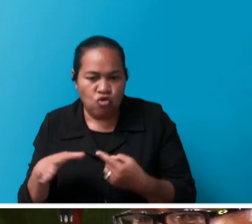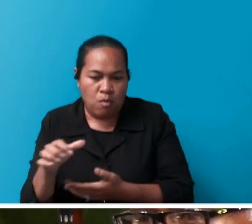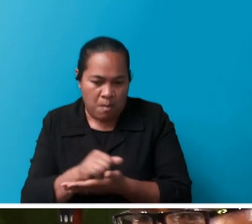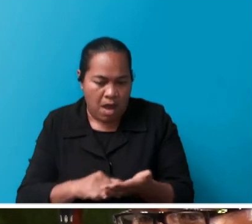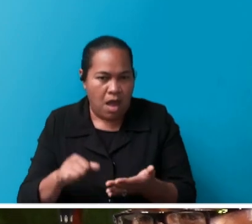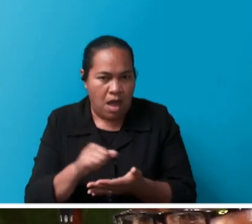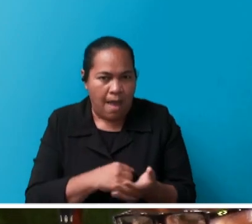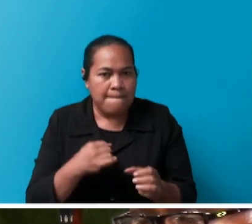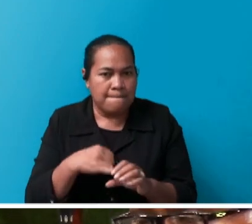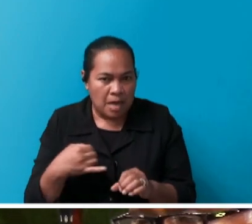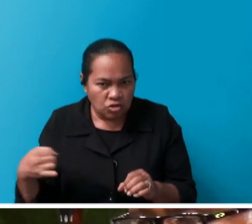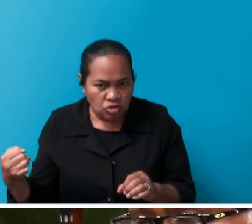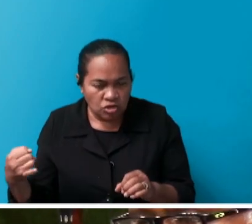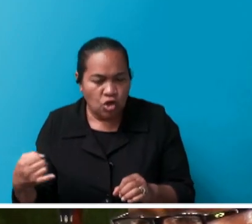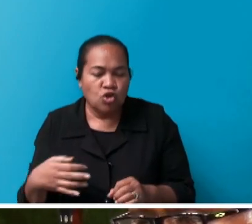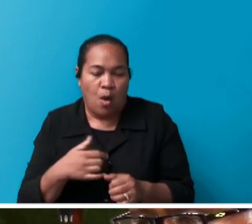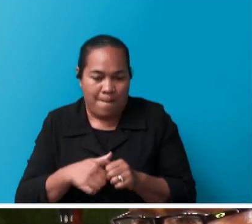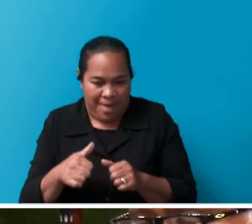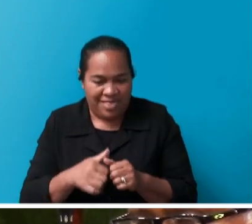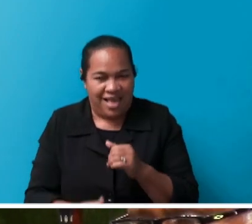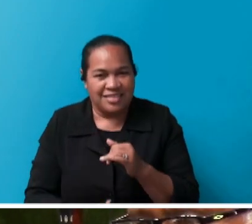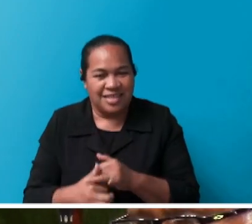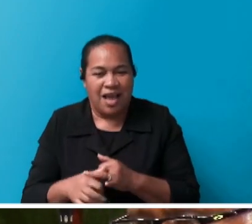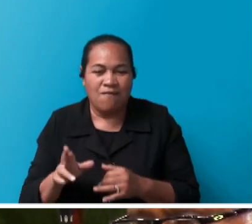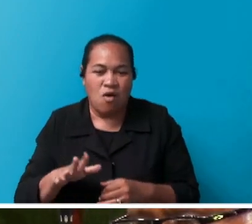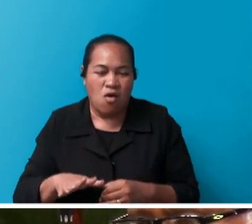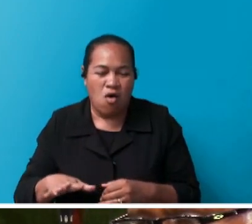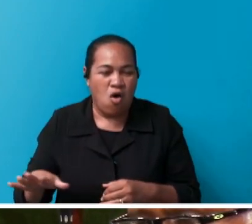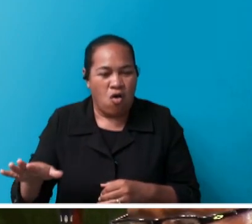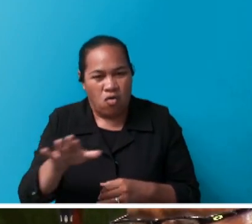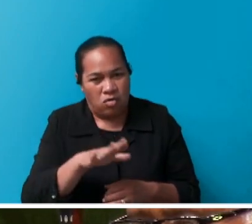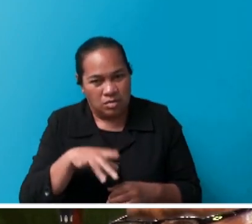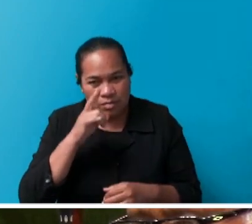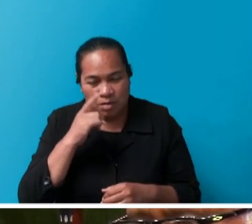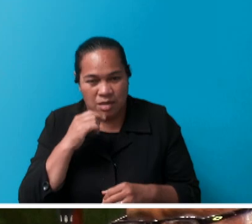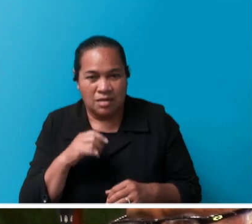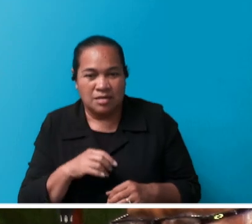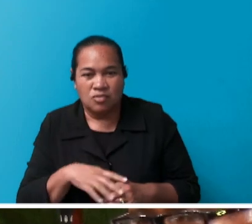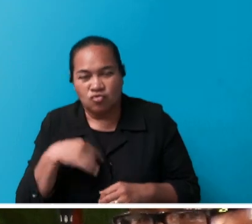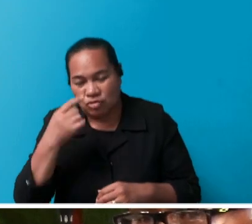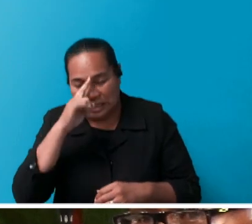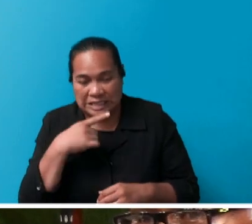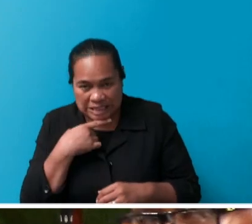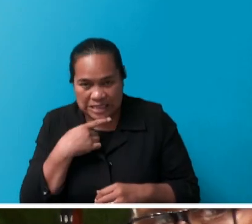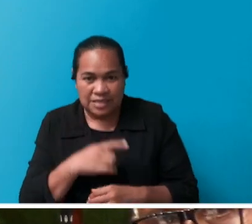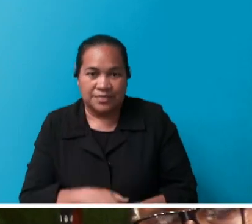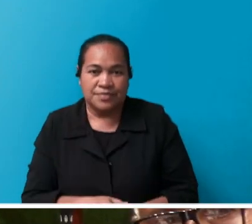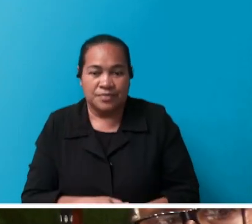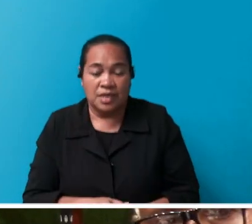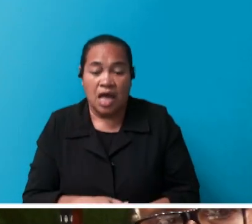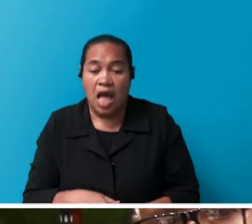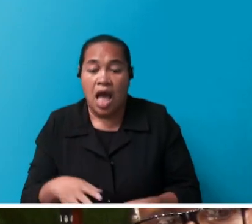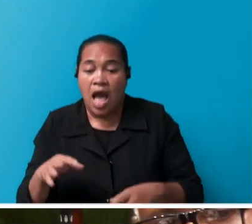medicine that will result in better access essential medicine for our patients. The Fiji Pharmaceutical